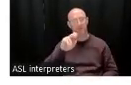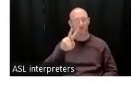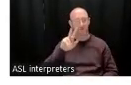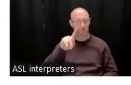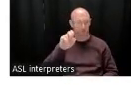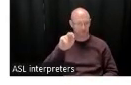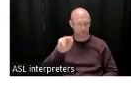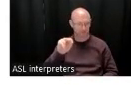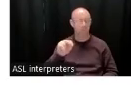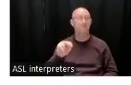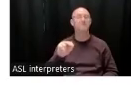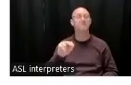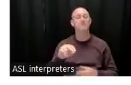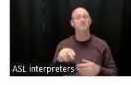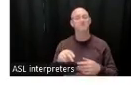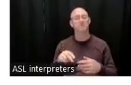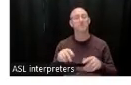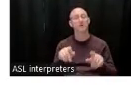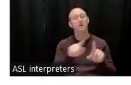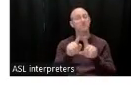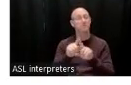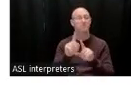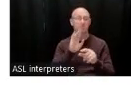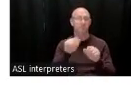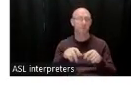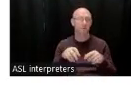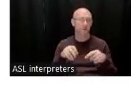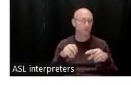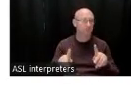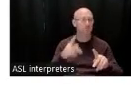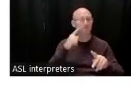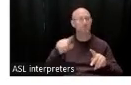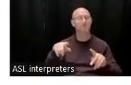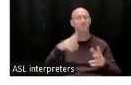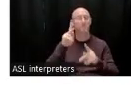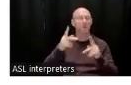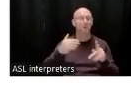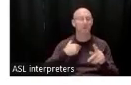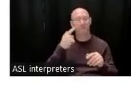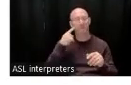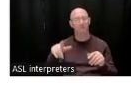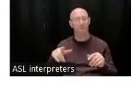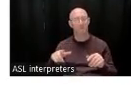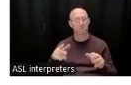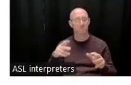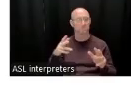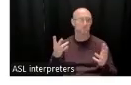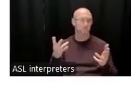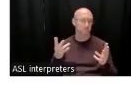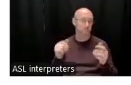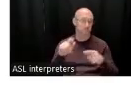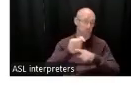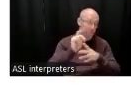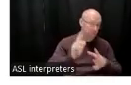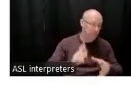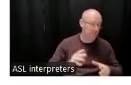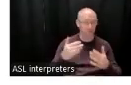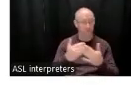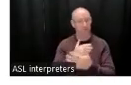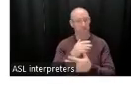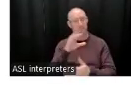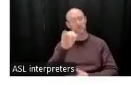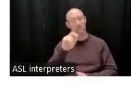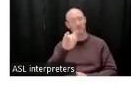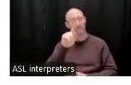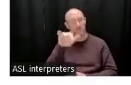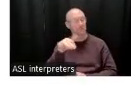about or leverage. You can talk about opportunities that people have. So these can be trainees or new faculty, or